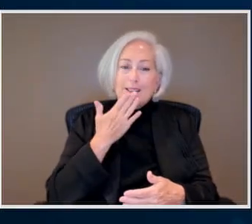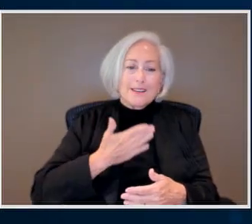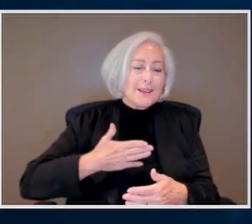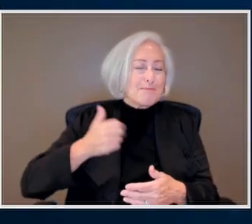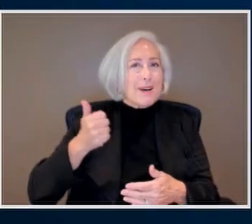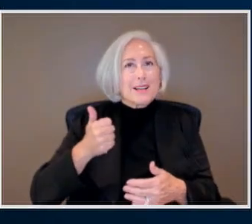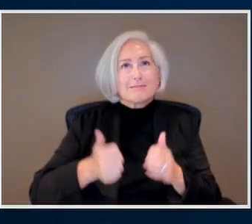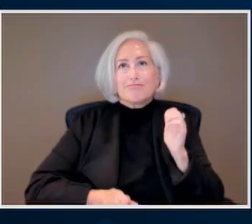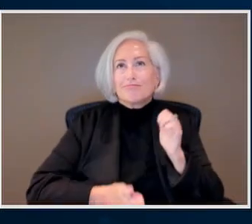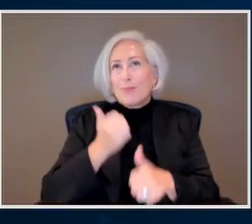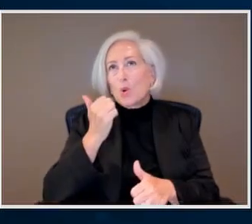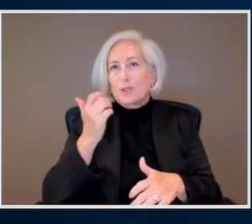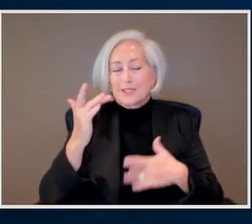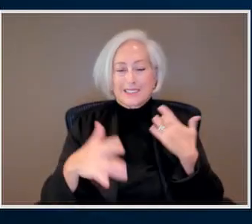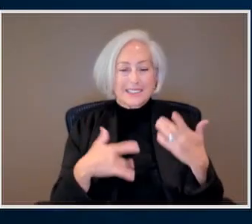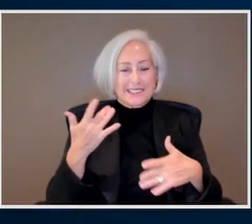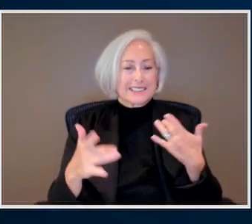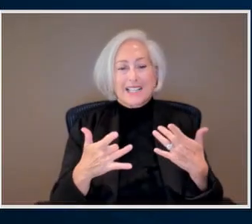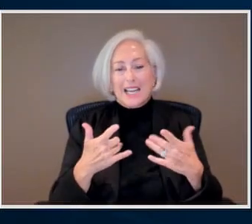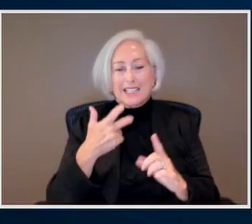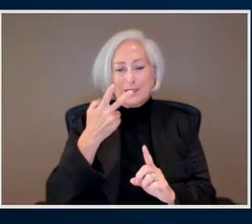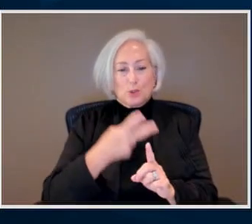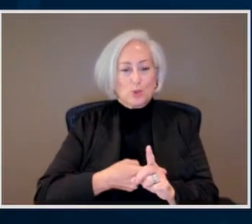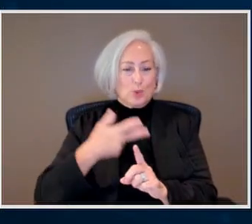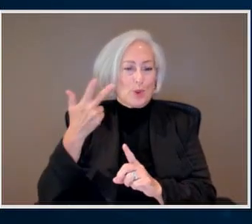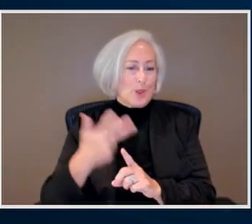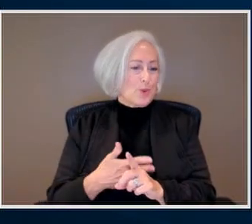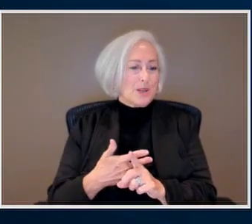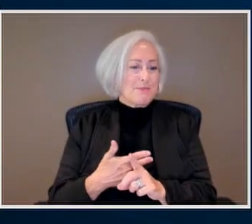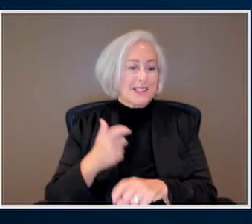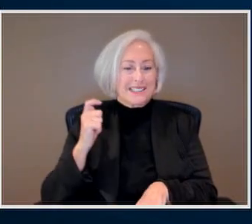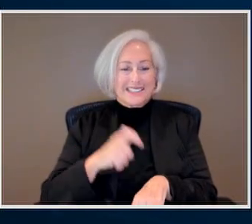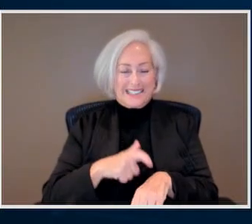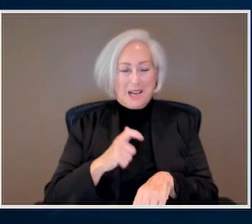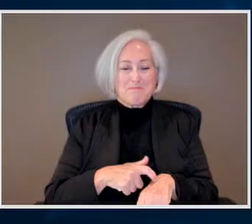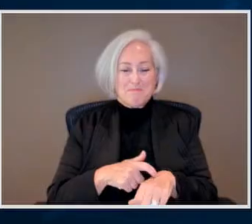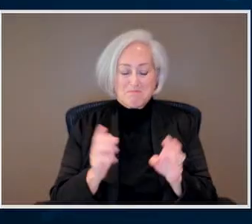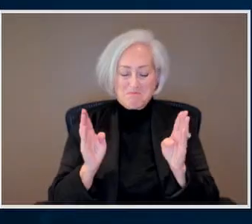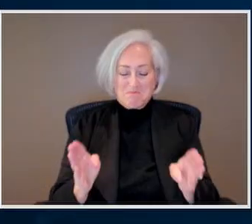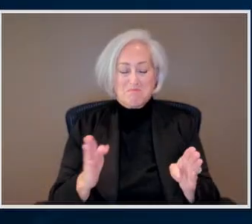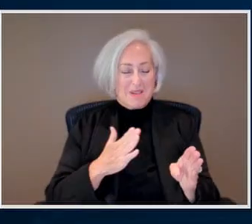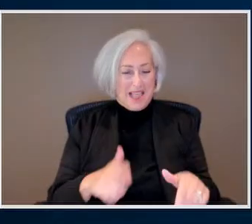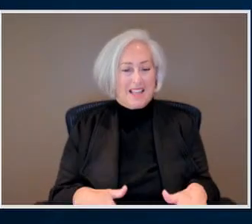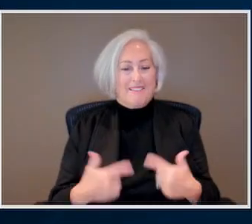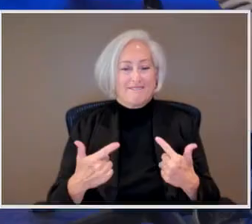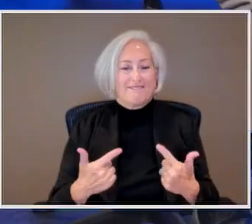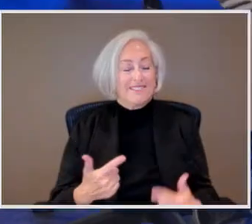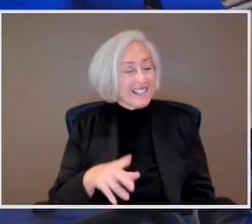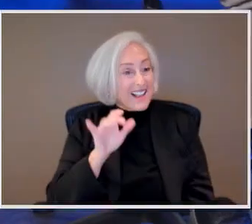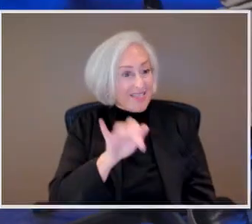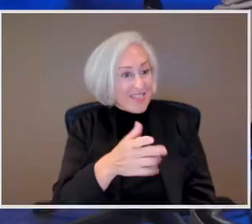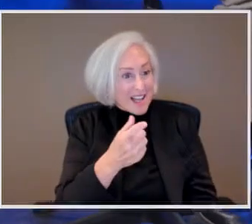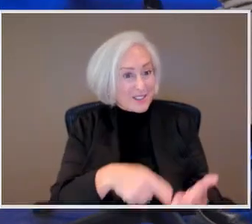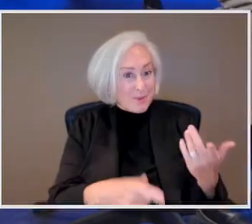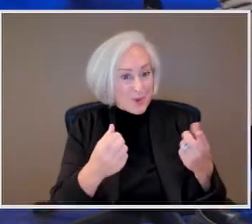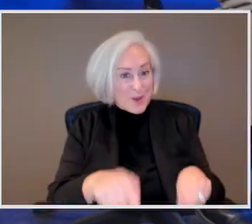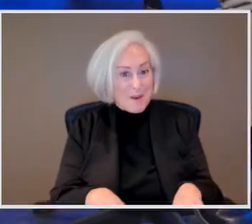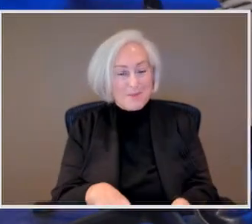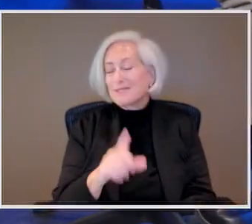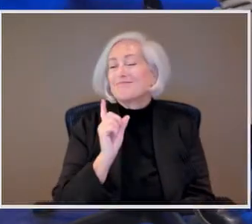exciting 2-3 month time periods of my life. That's what it's supposed to be. Yeah, right? It was